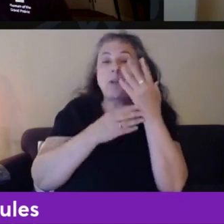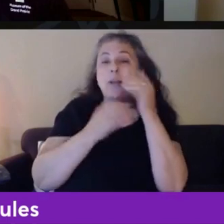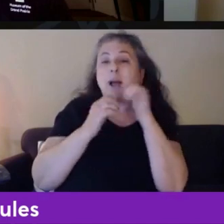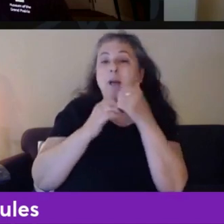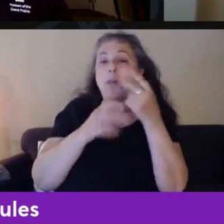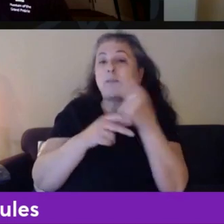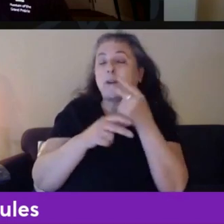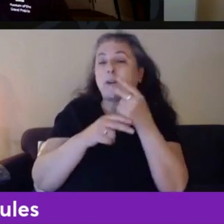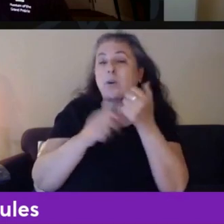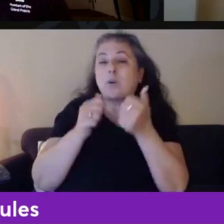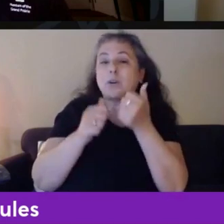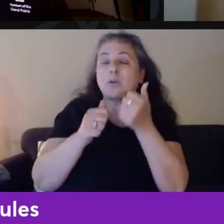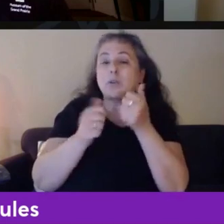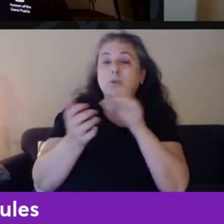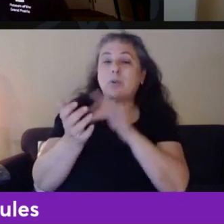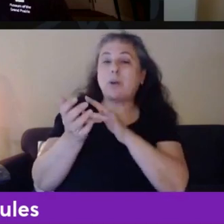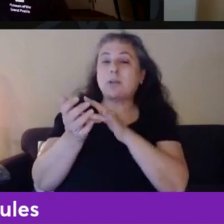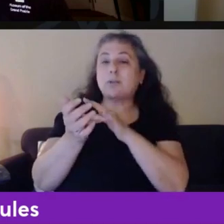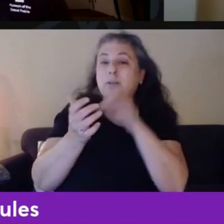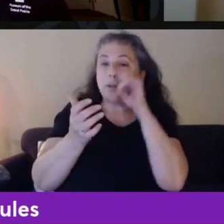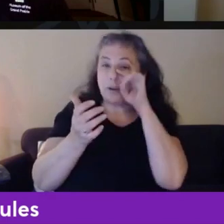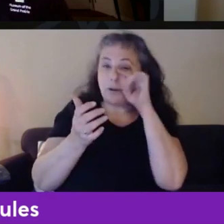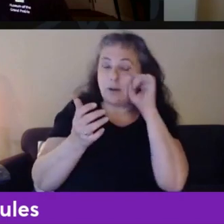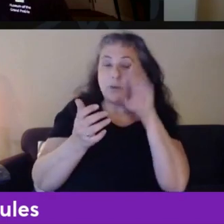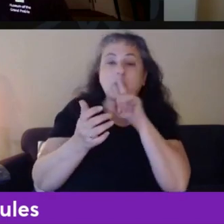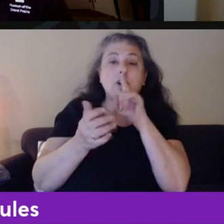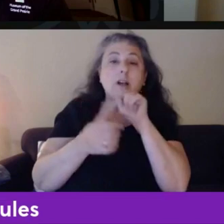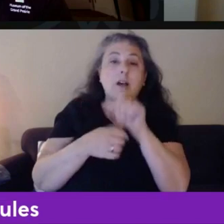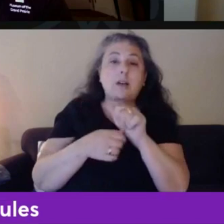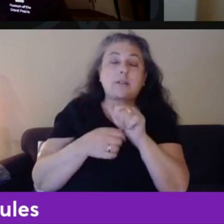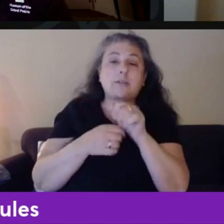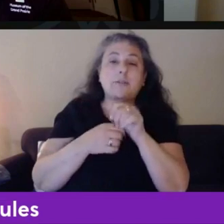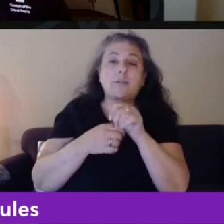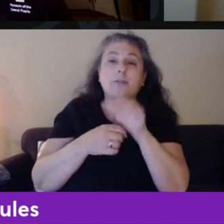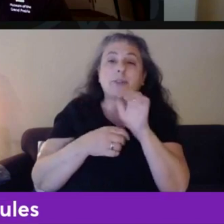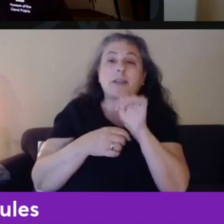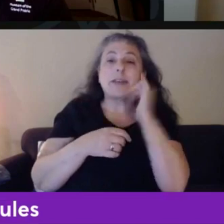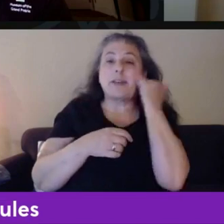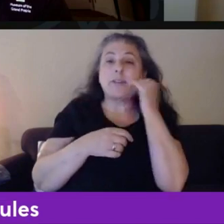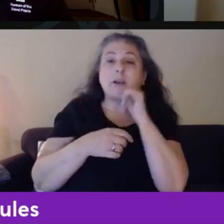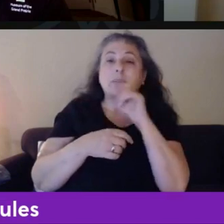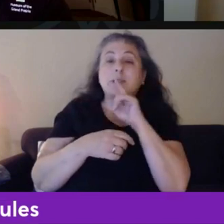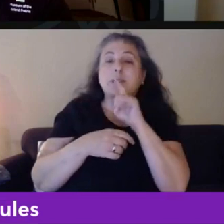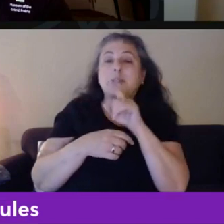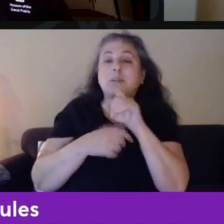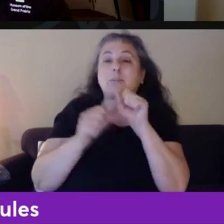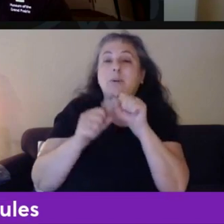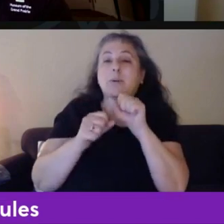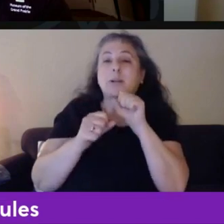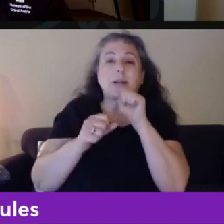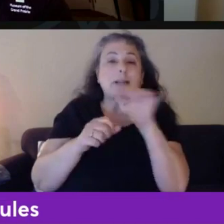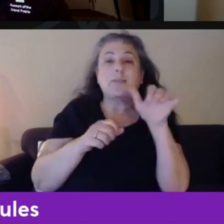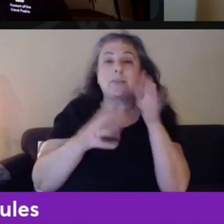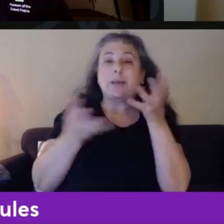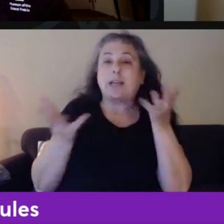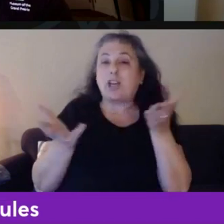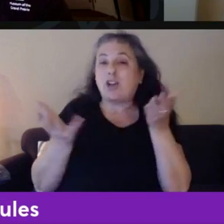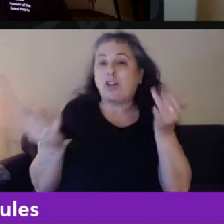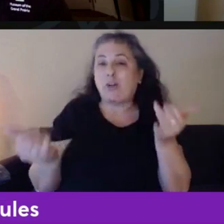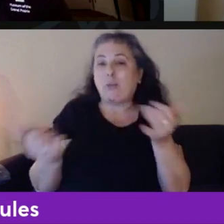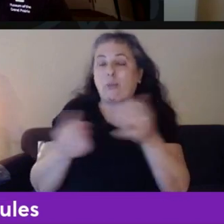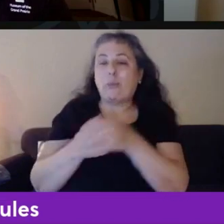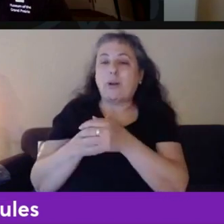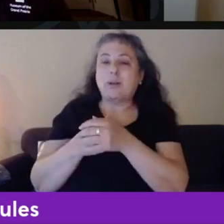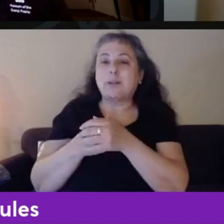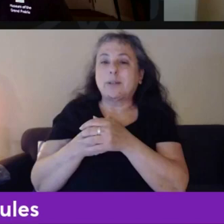figured out which ones were medicine and which ones were not. If that was the case, we probably wouldn't even be here.